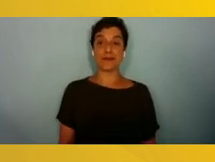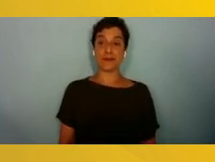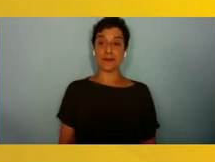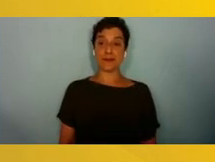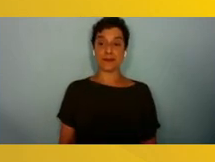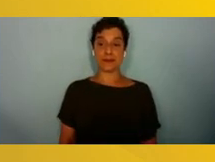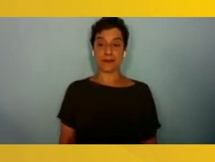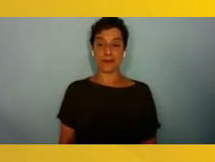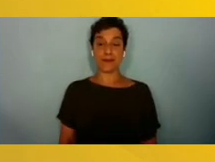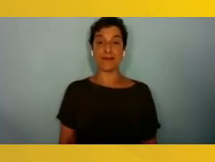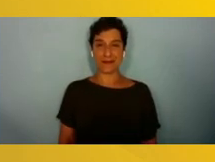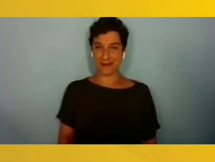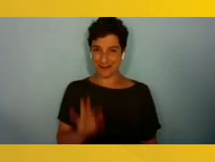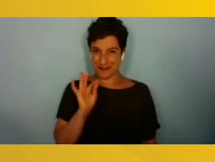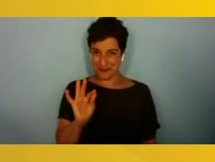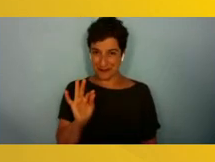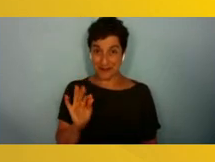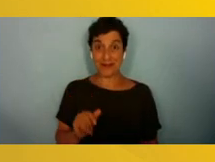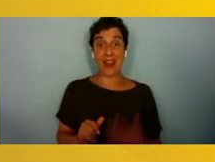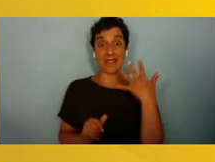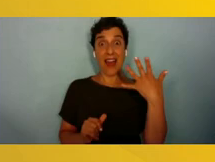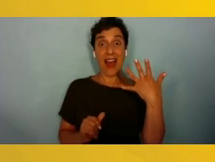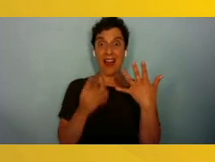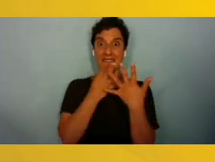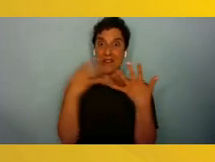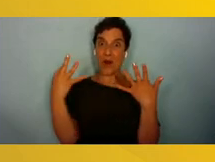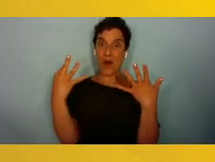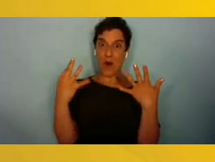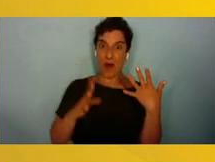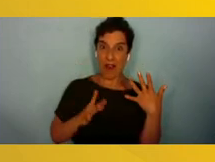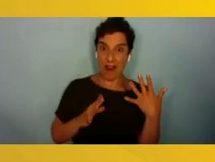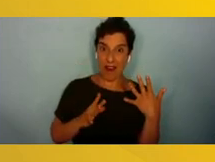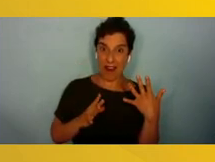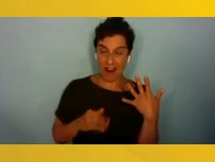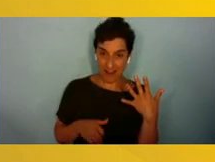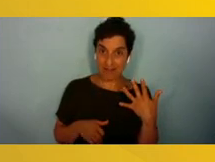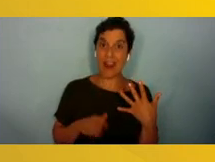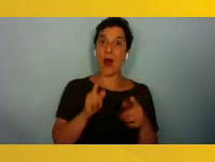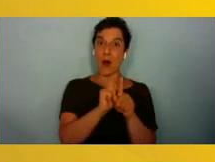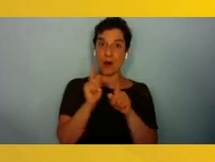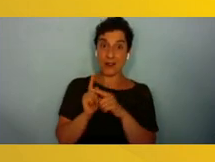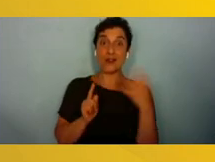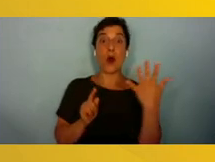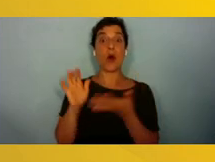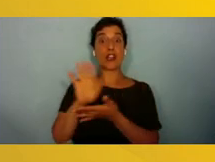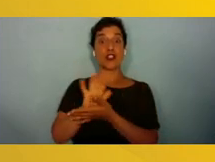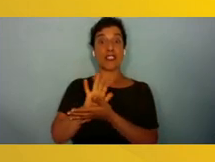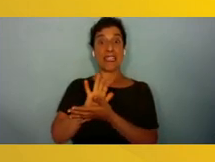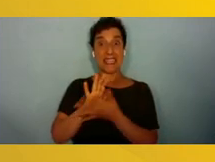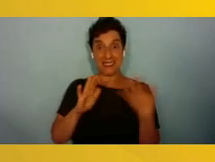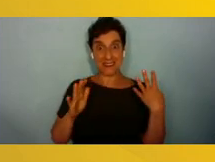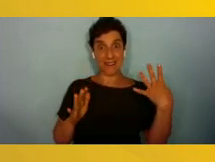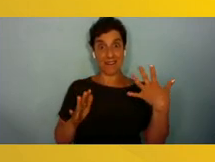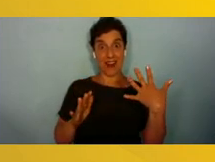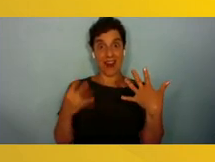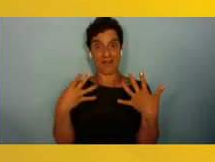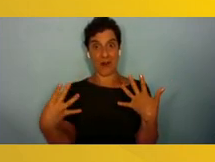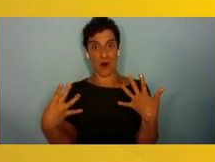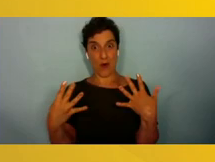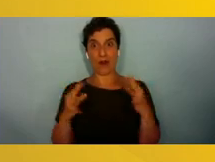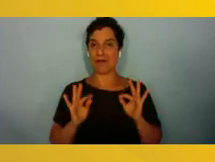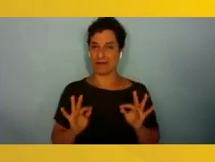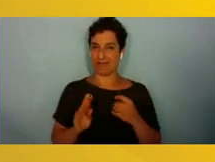All right, we got 4 out of 5 on the whales saved and 4 out of 5 on the cheese delivered. So this is a good solution. We're gonna save this